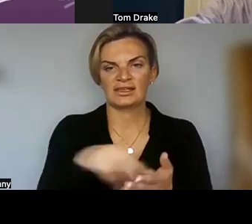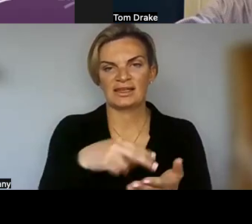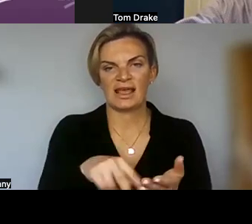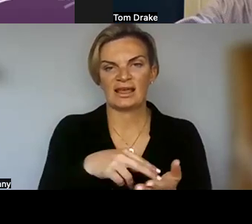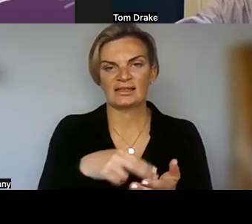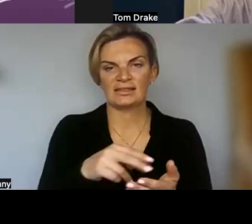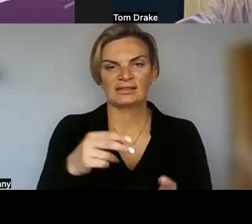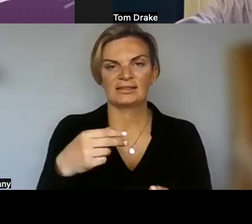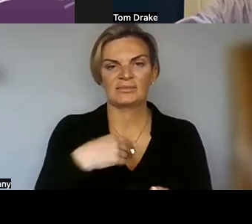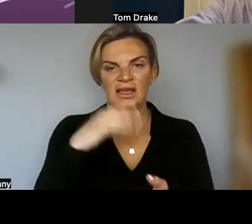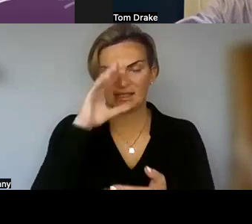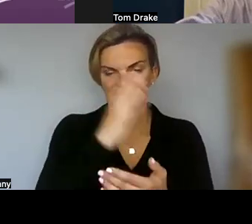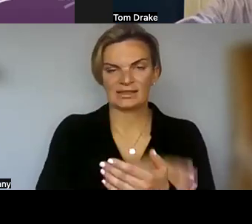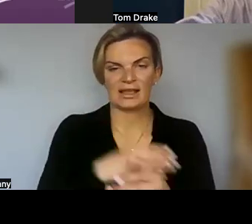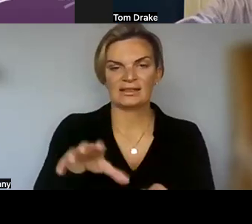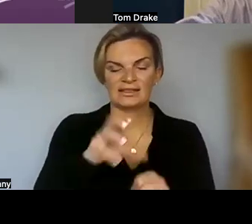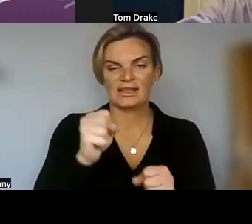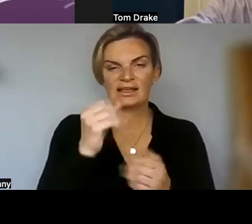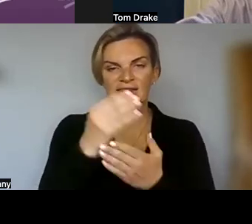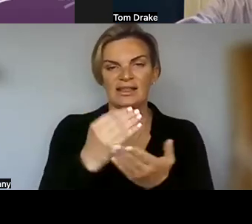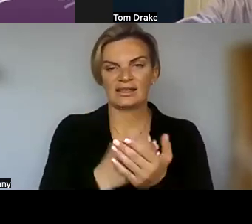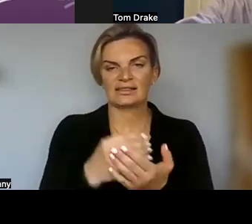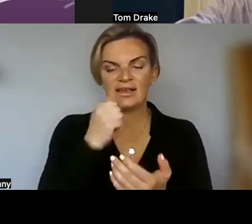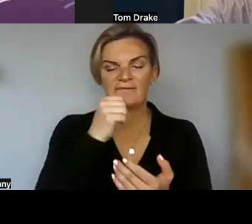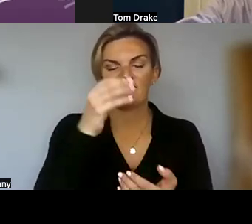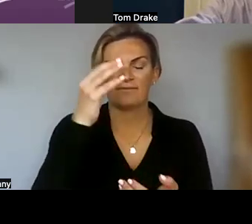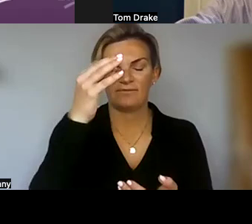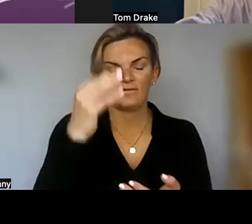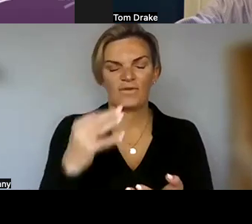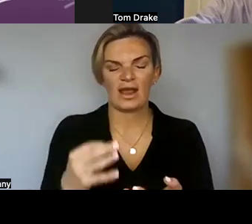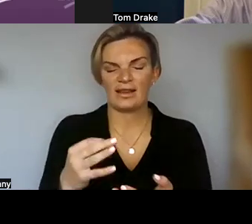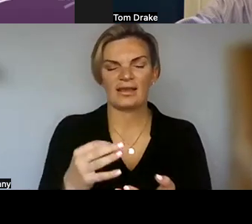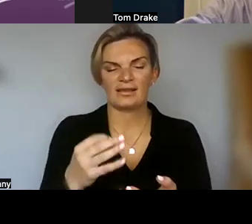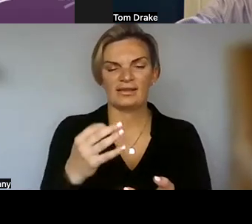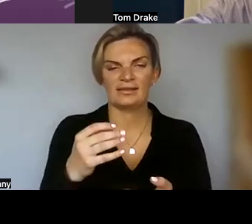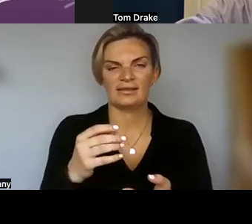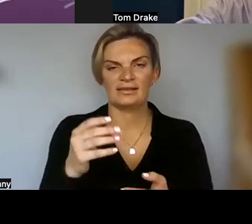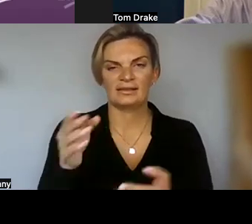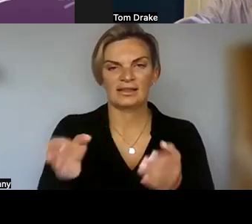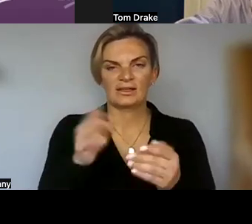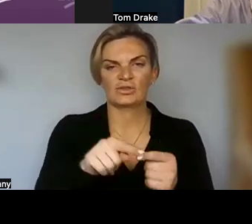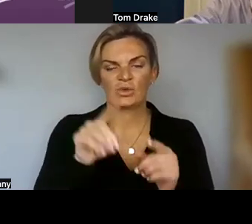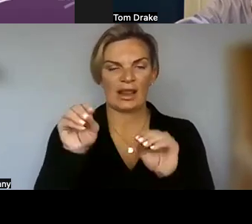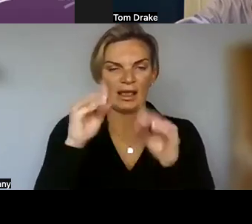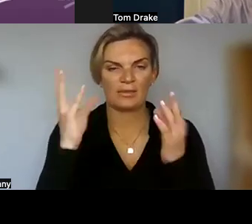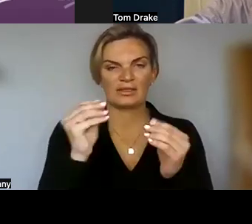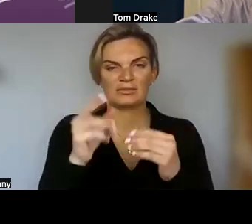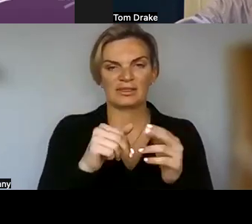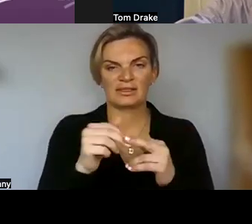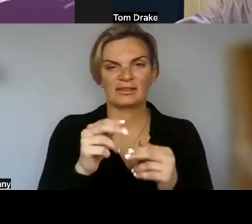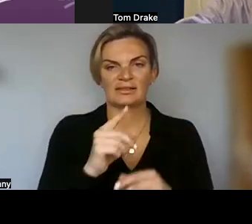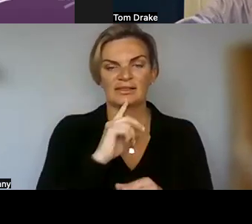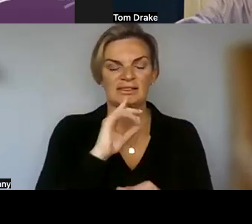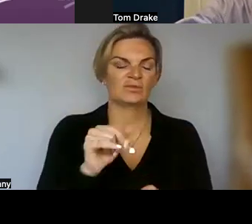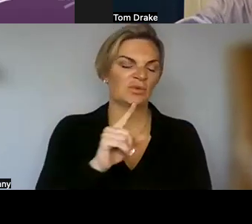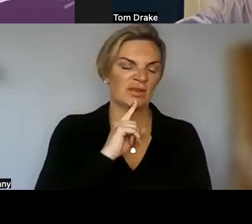hip hop dance lessons every Friday afternoon when he gets off the bus from Hillside School, next to an ambulance building. What's more disturbing is I remember